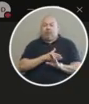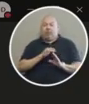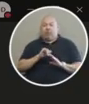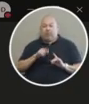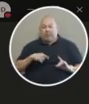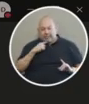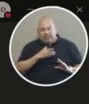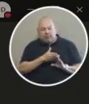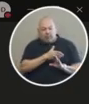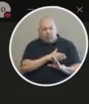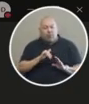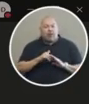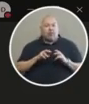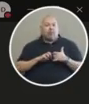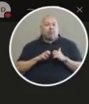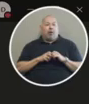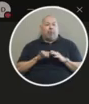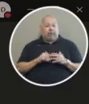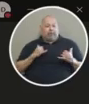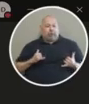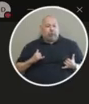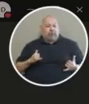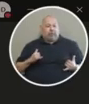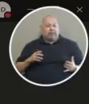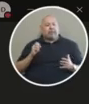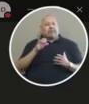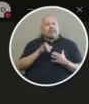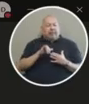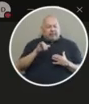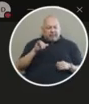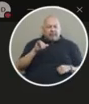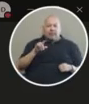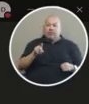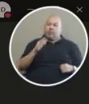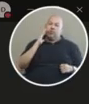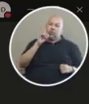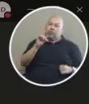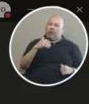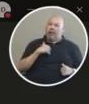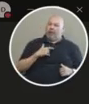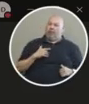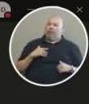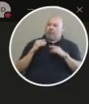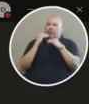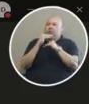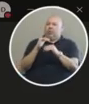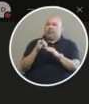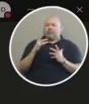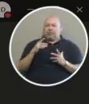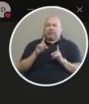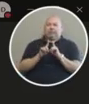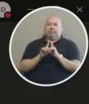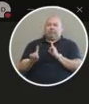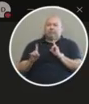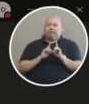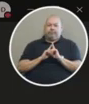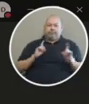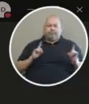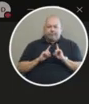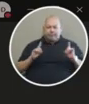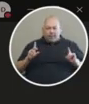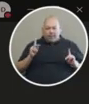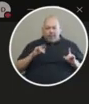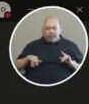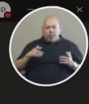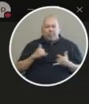when I say in the past, the problem with it currently is that you know, you do have the restrictions of social distancing, but then people